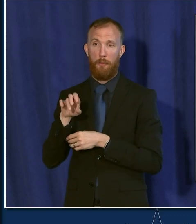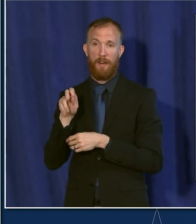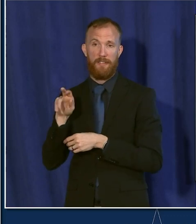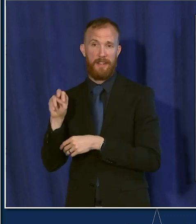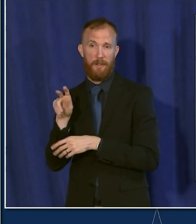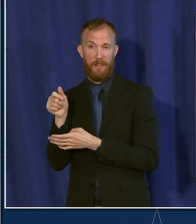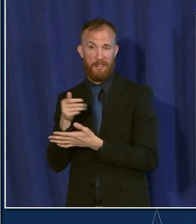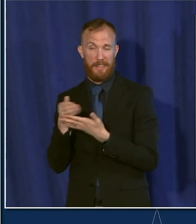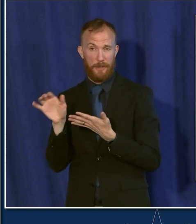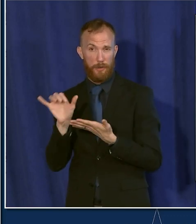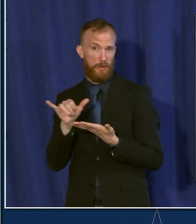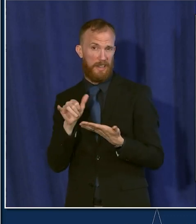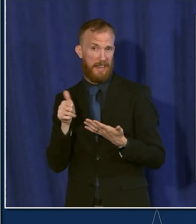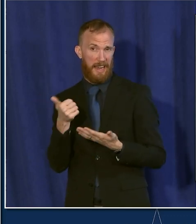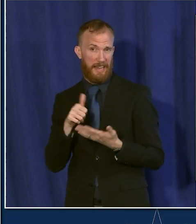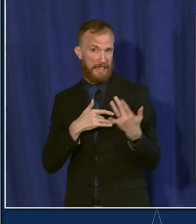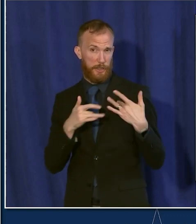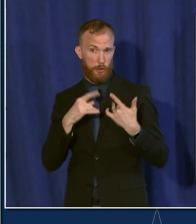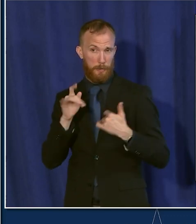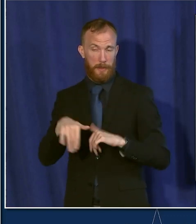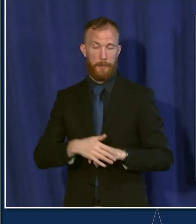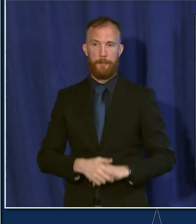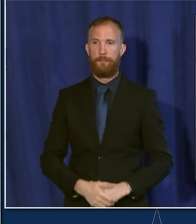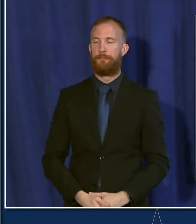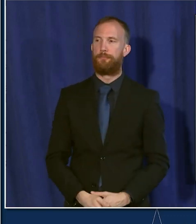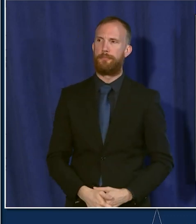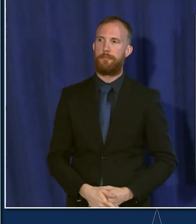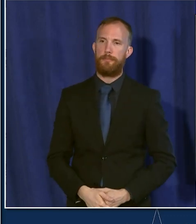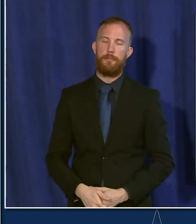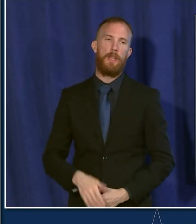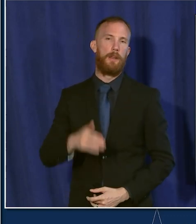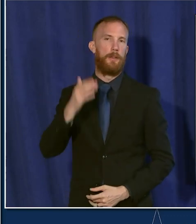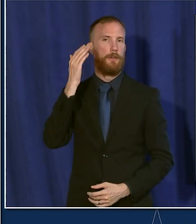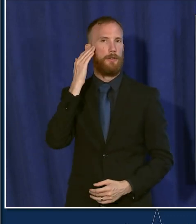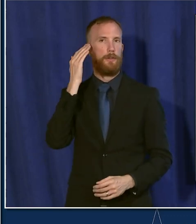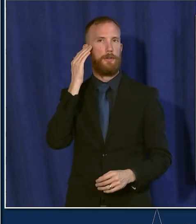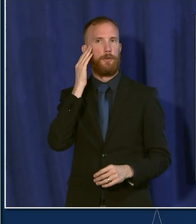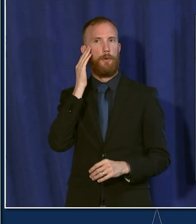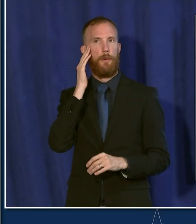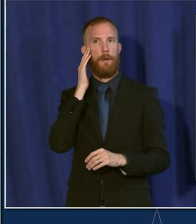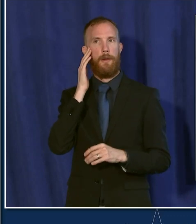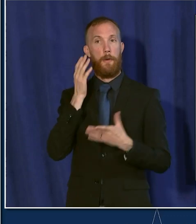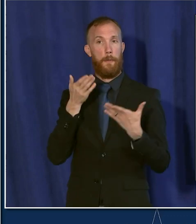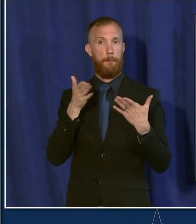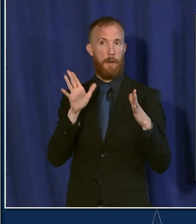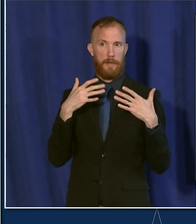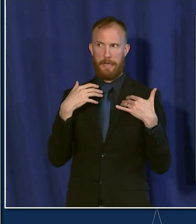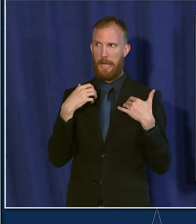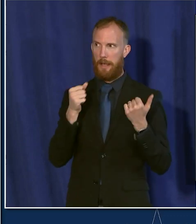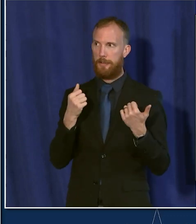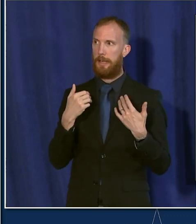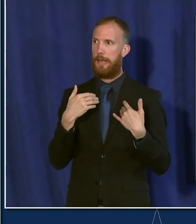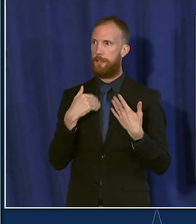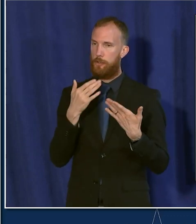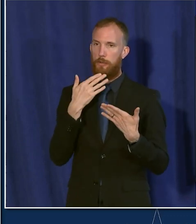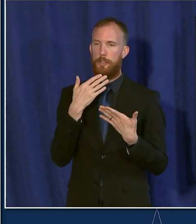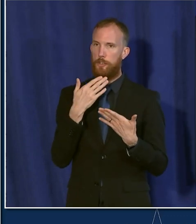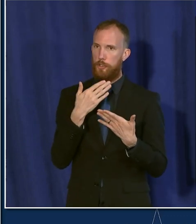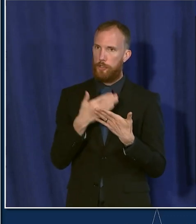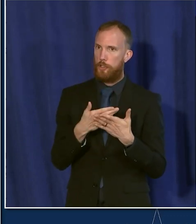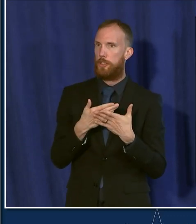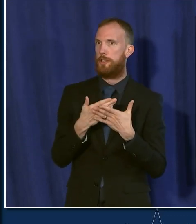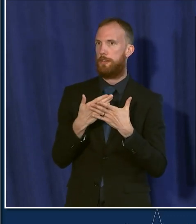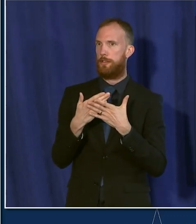that? Yeah, so, public health has actually a really quite good pre-existing infrastructure to